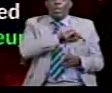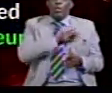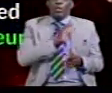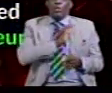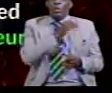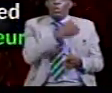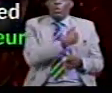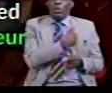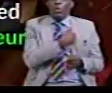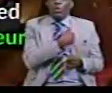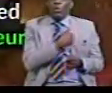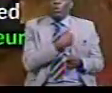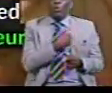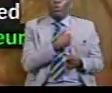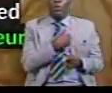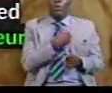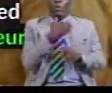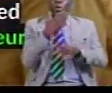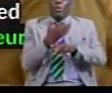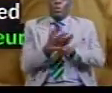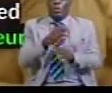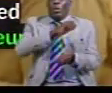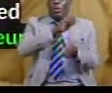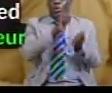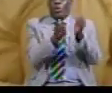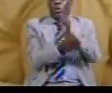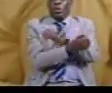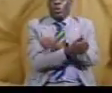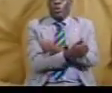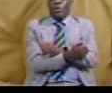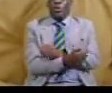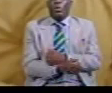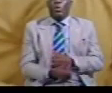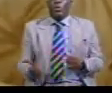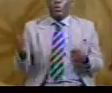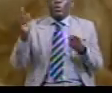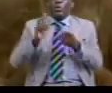guilty soul and blood returned to